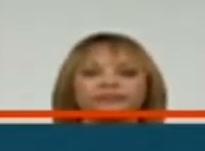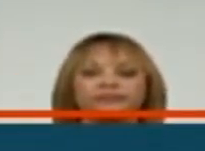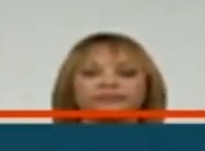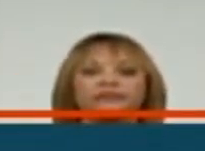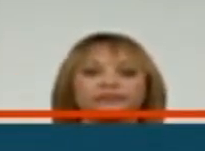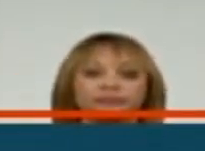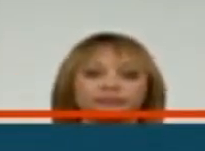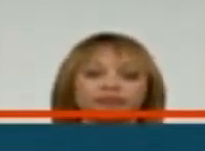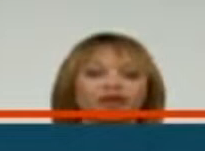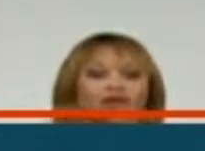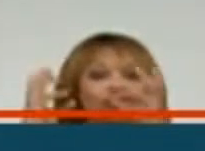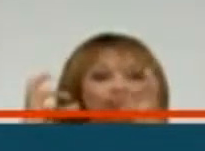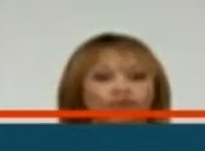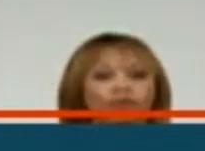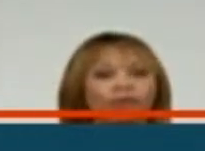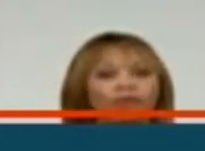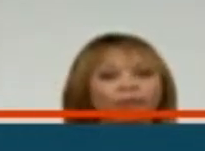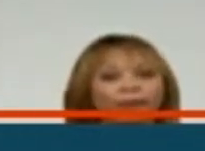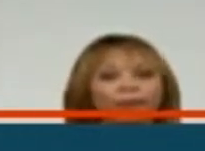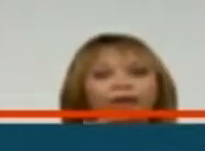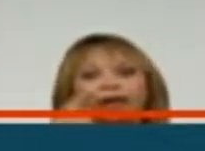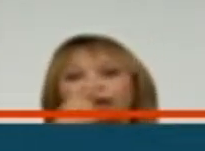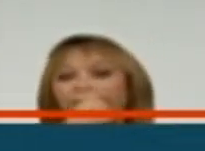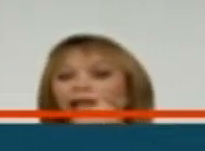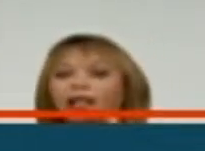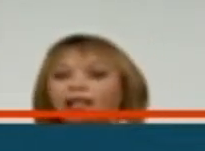have conducted a total of